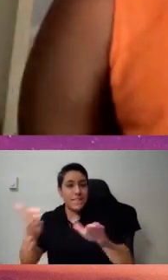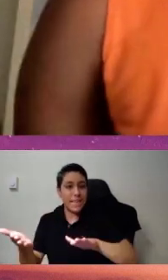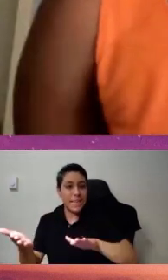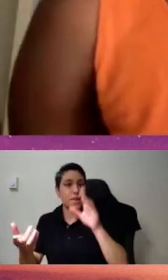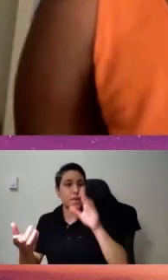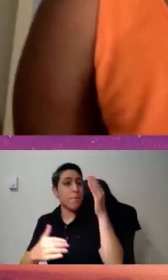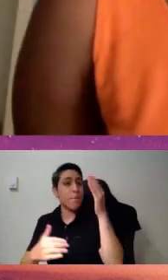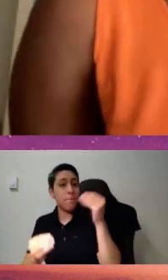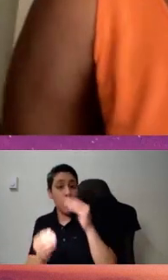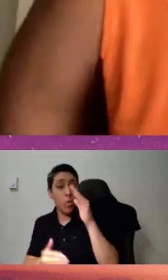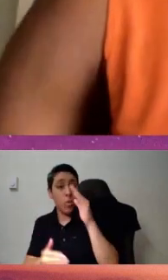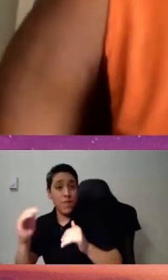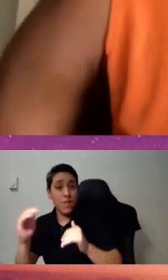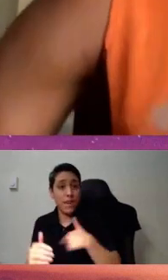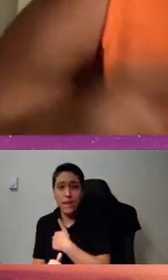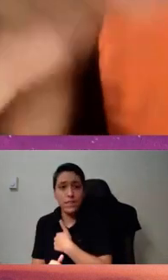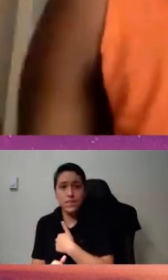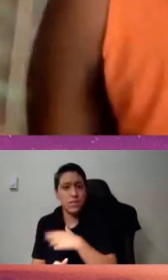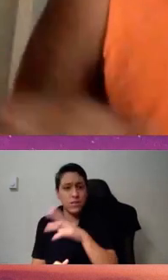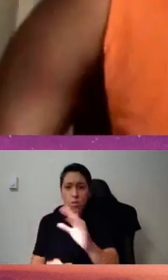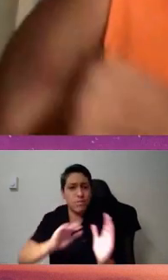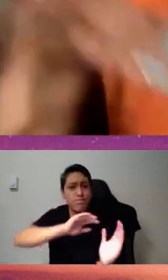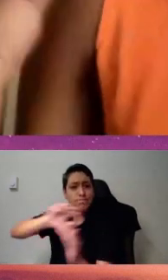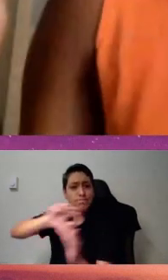no. Decolonization is